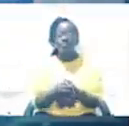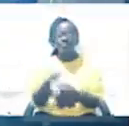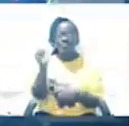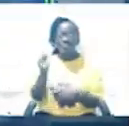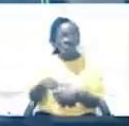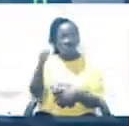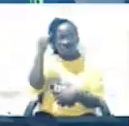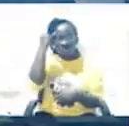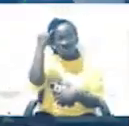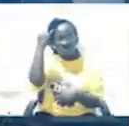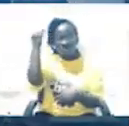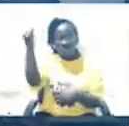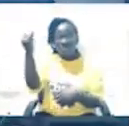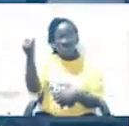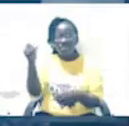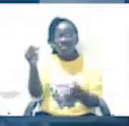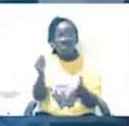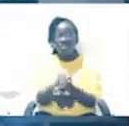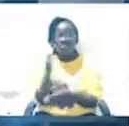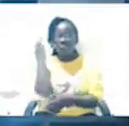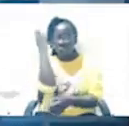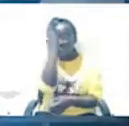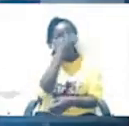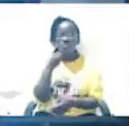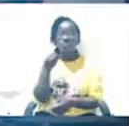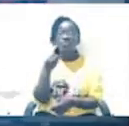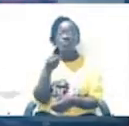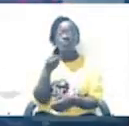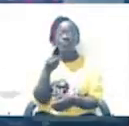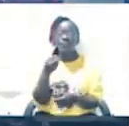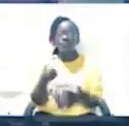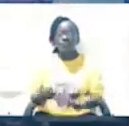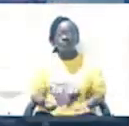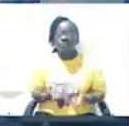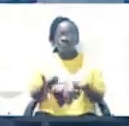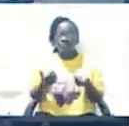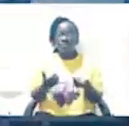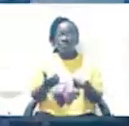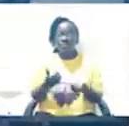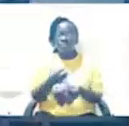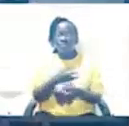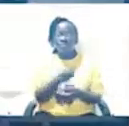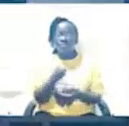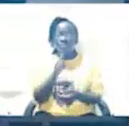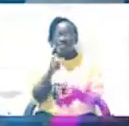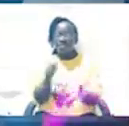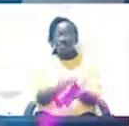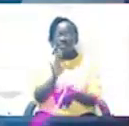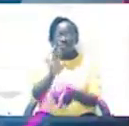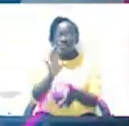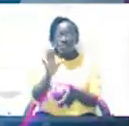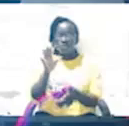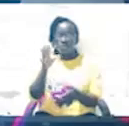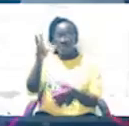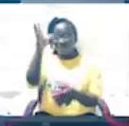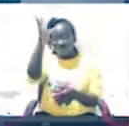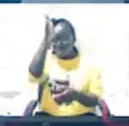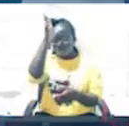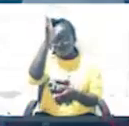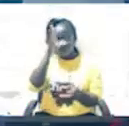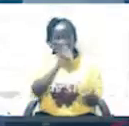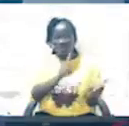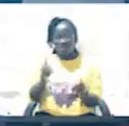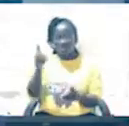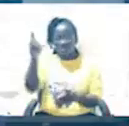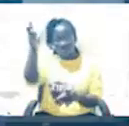imagine that beautiful life? Obet me susu. And they said, your father did evil and he has been killed and you have to go on the